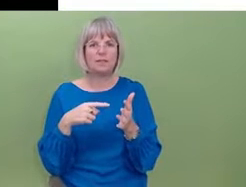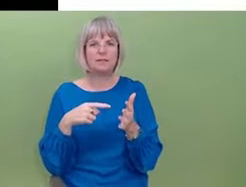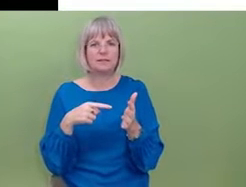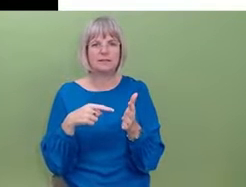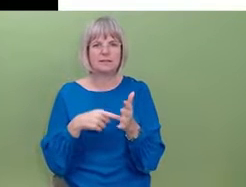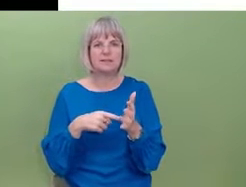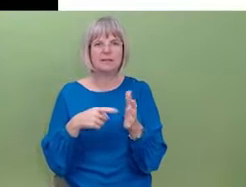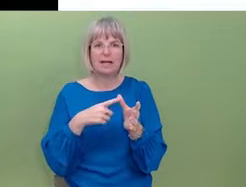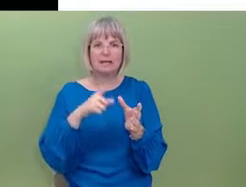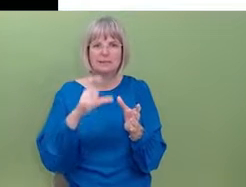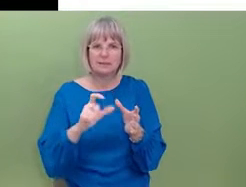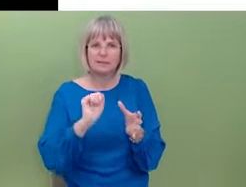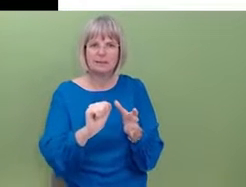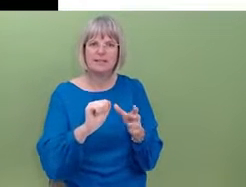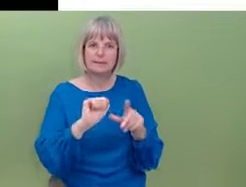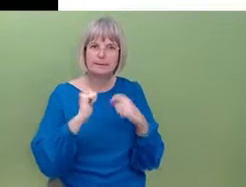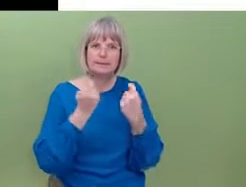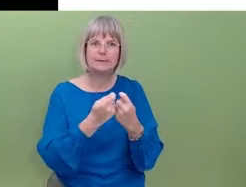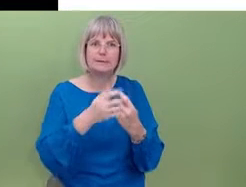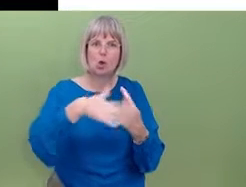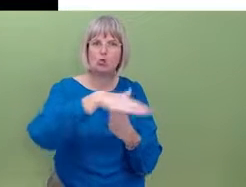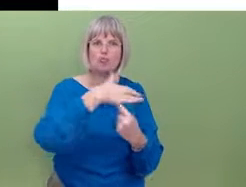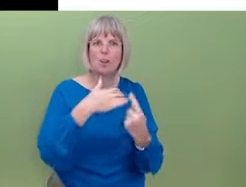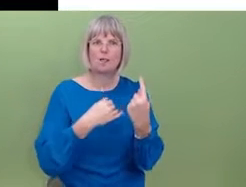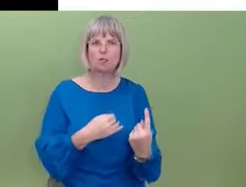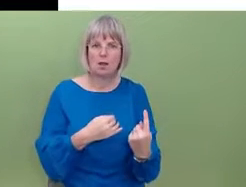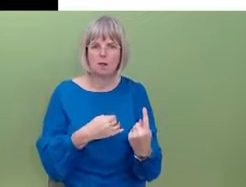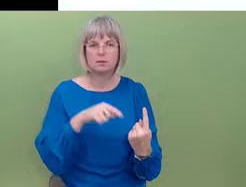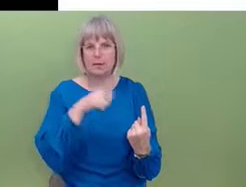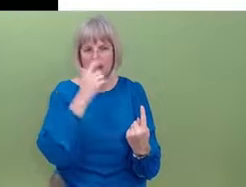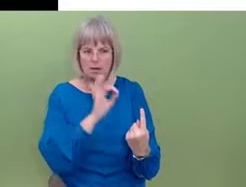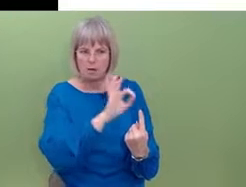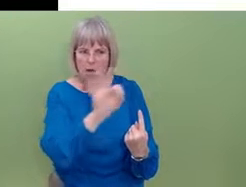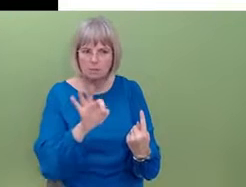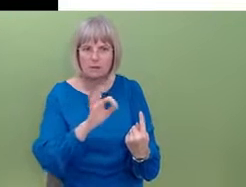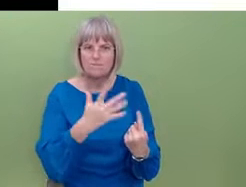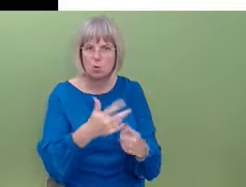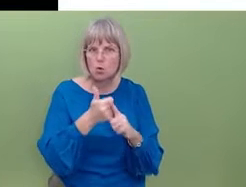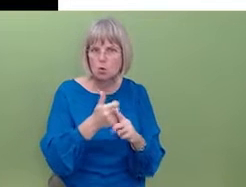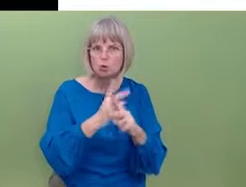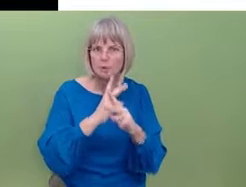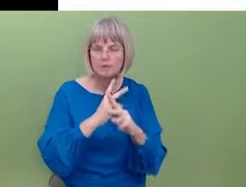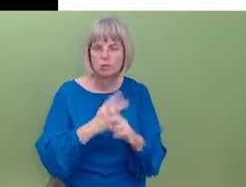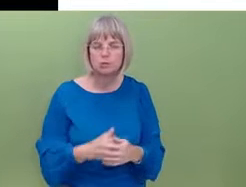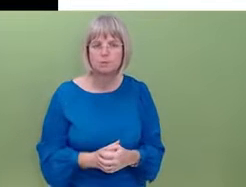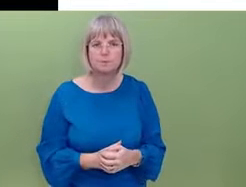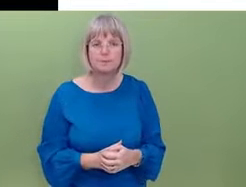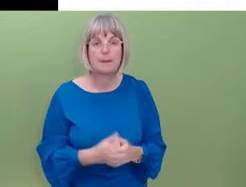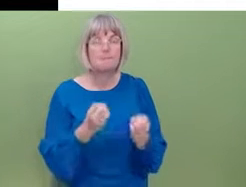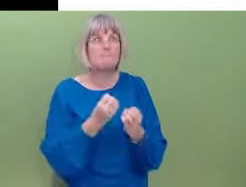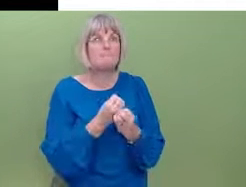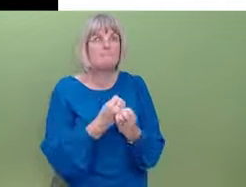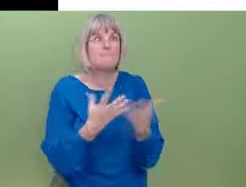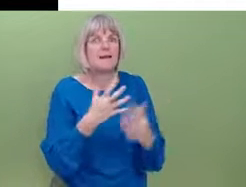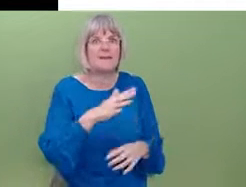completed together during the session, which helps aid a lot of discussion. And many families have told us that